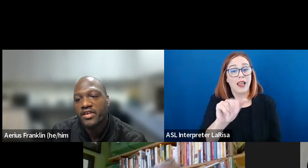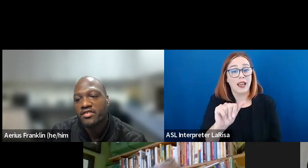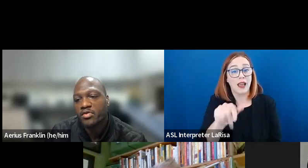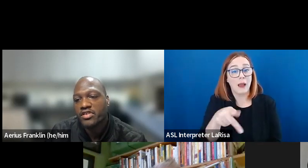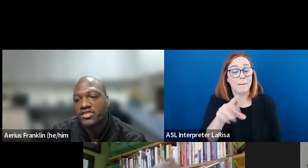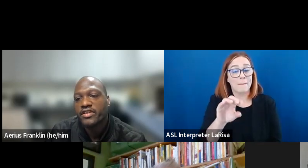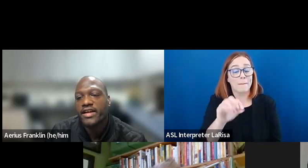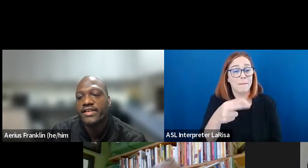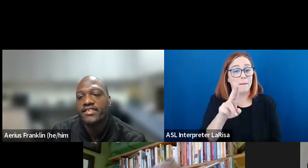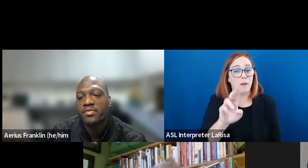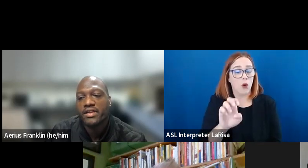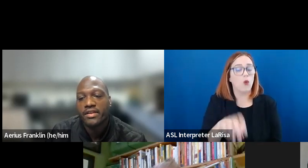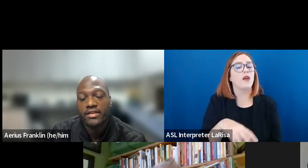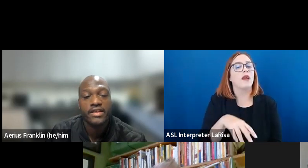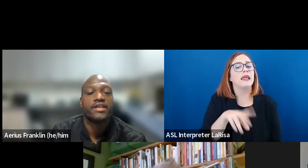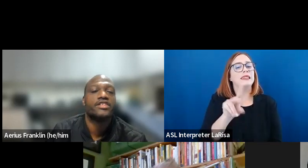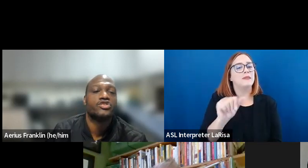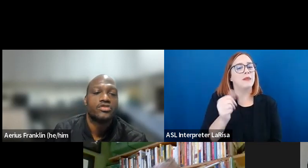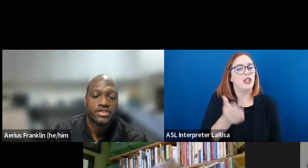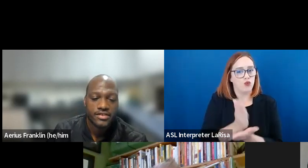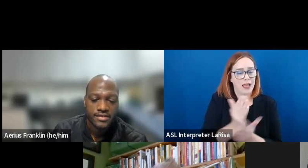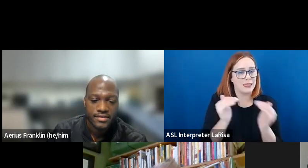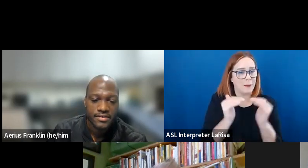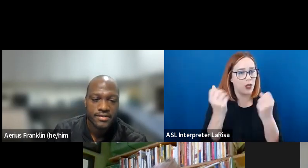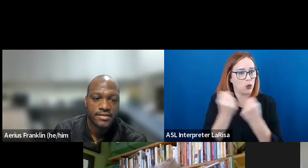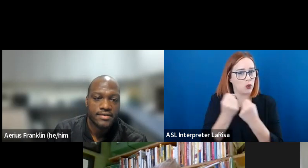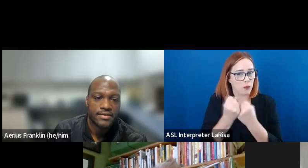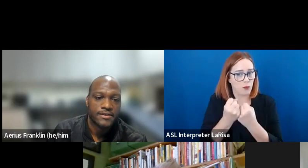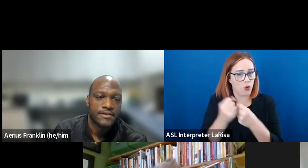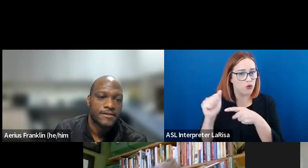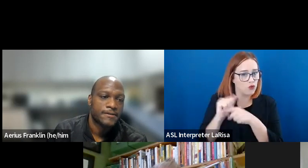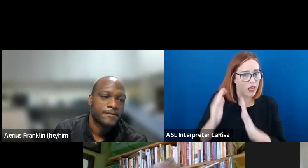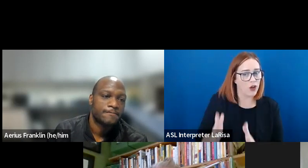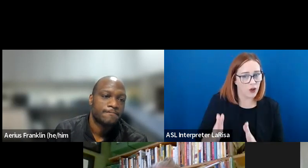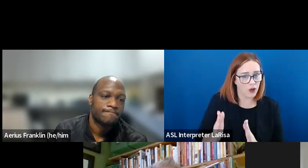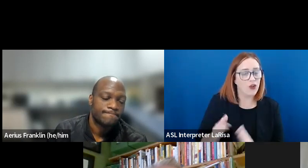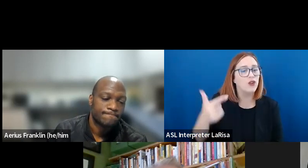and peer support trainer at Disability Link in Georgia.